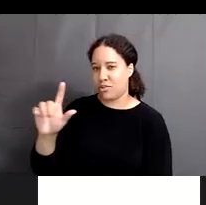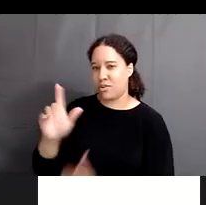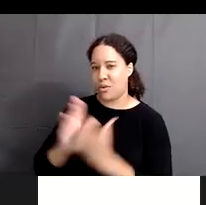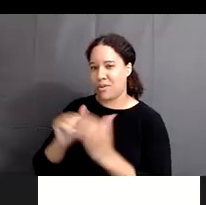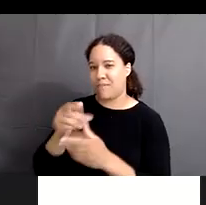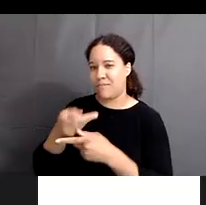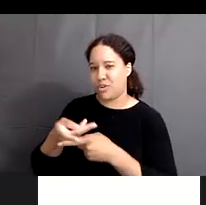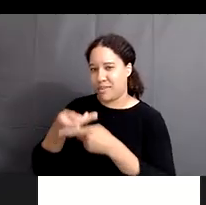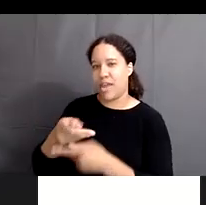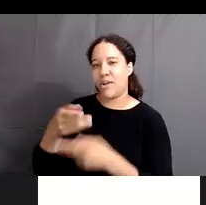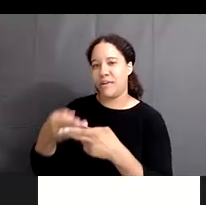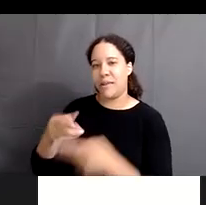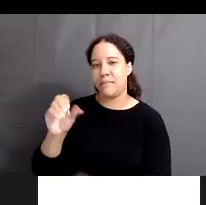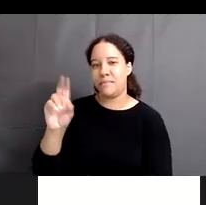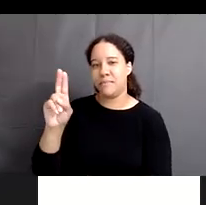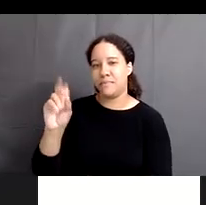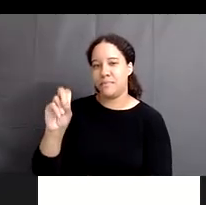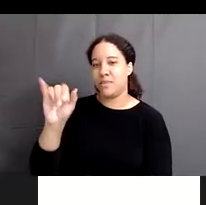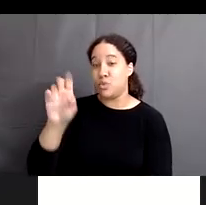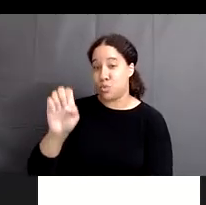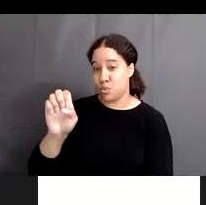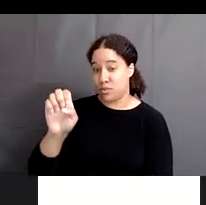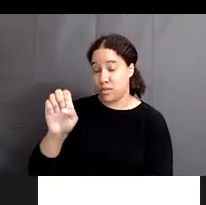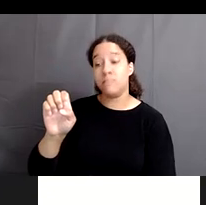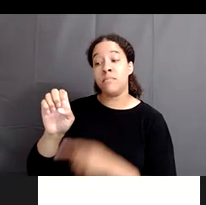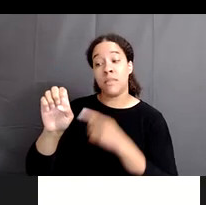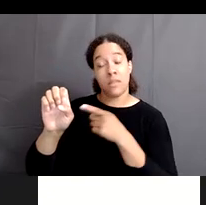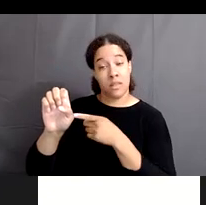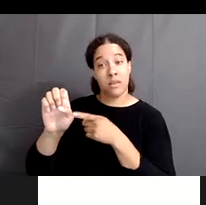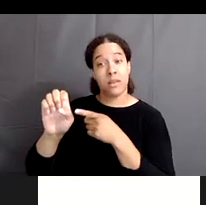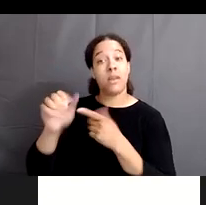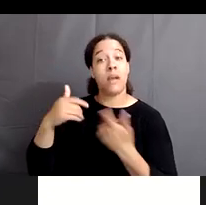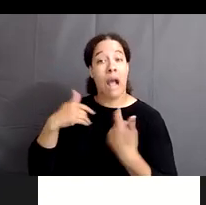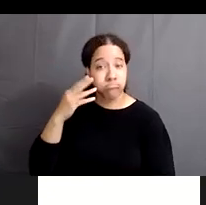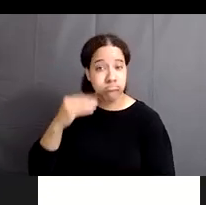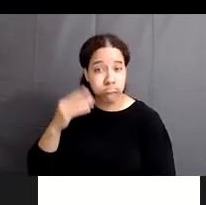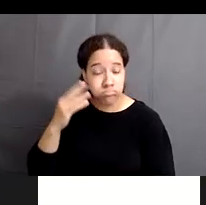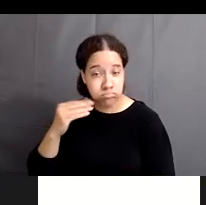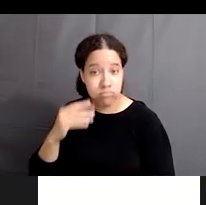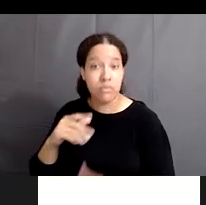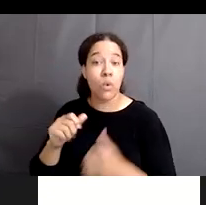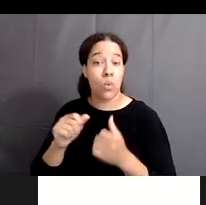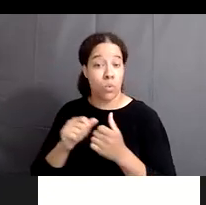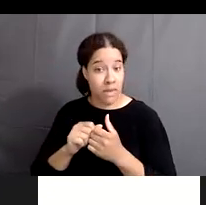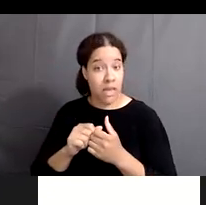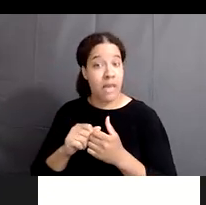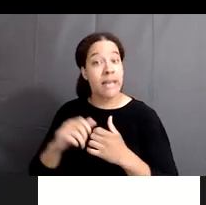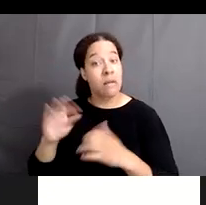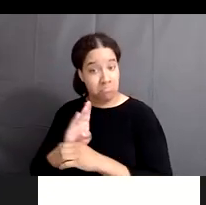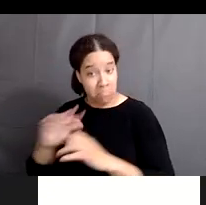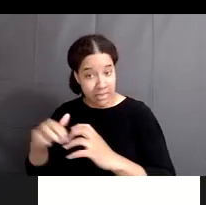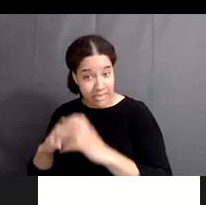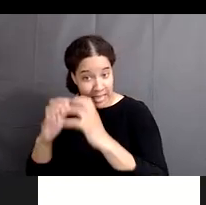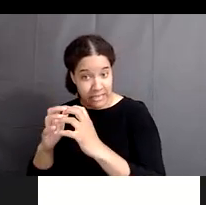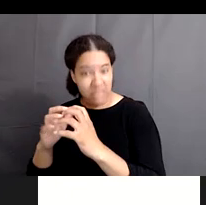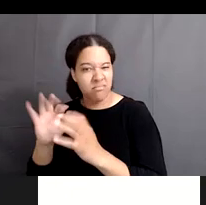Rosette. And Susie has had experience as both an entrepreneur running a family